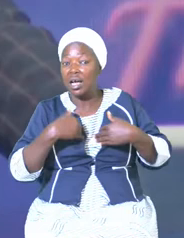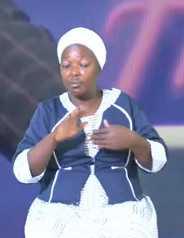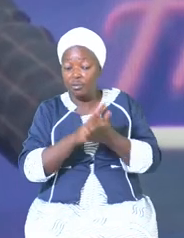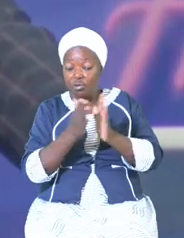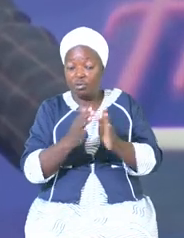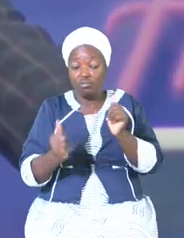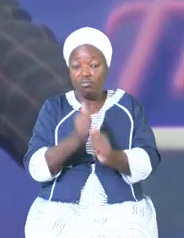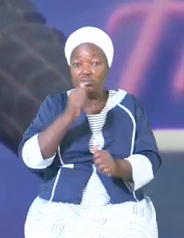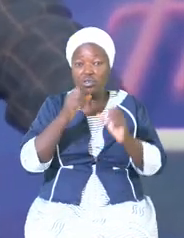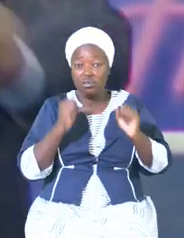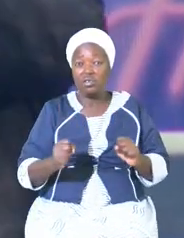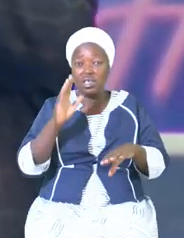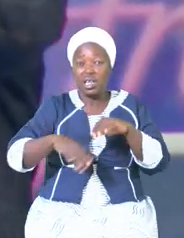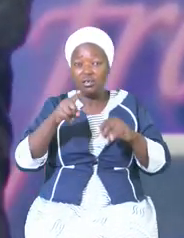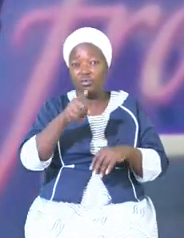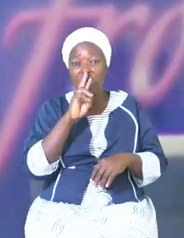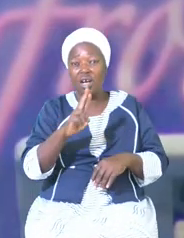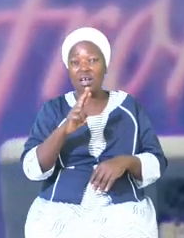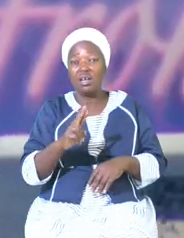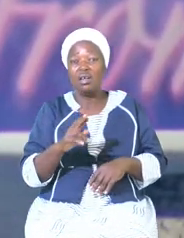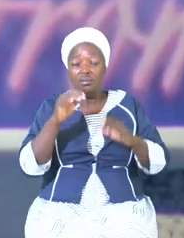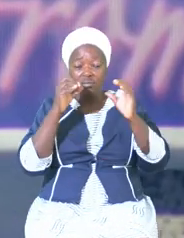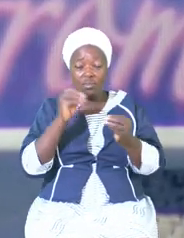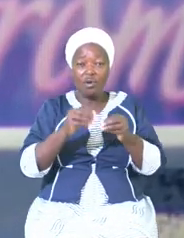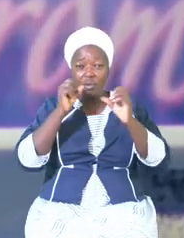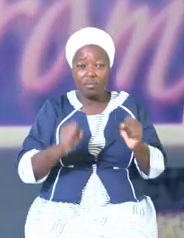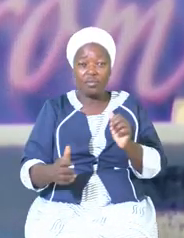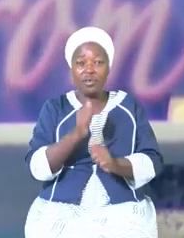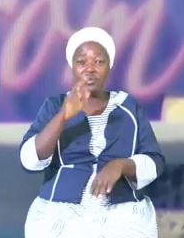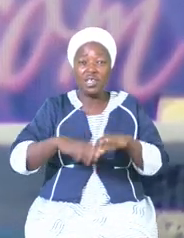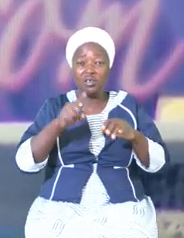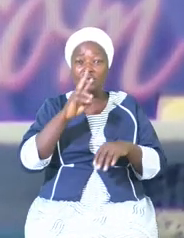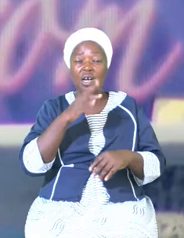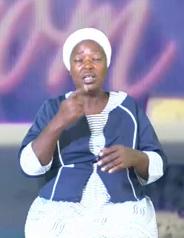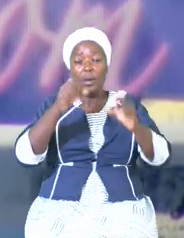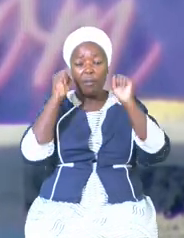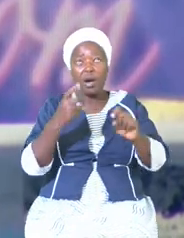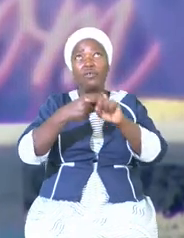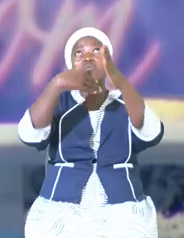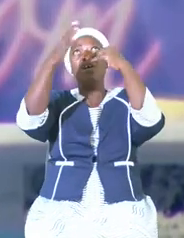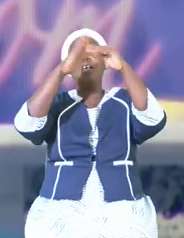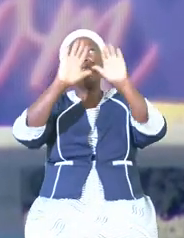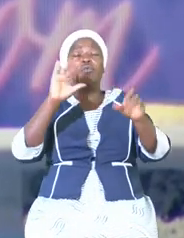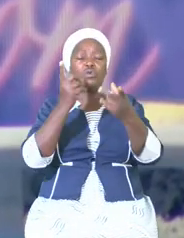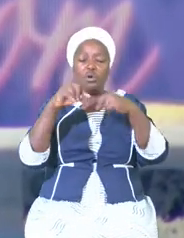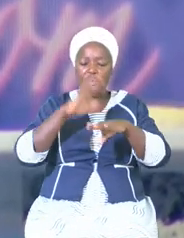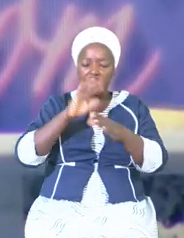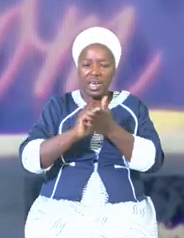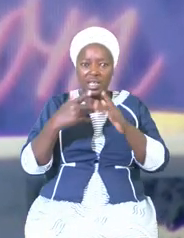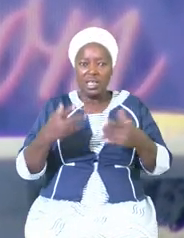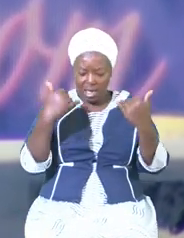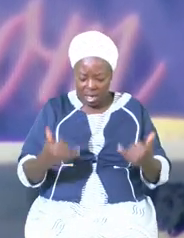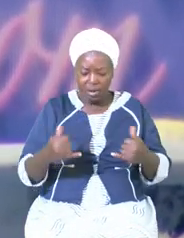more powerful than you are, the power of heaven will come upon that thing right now and